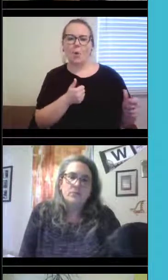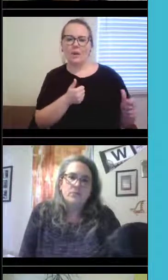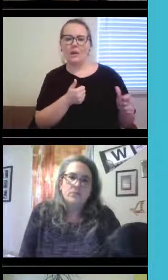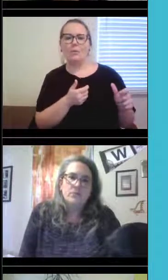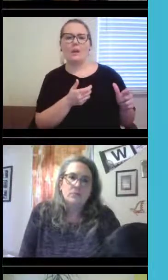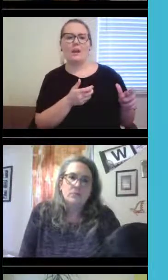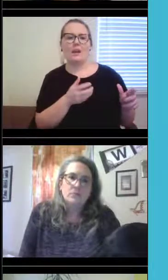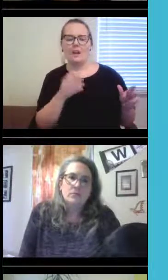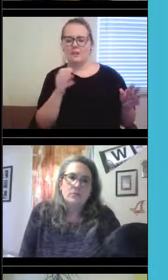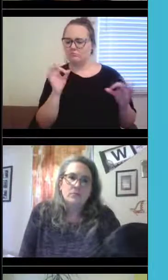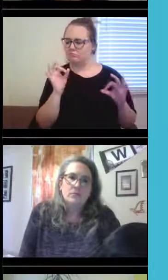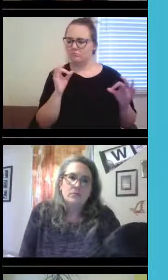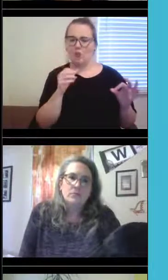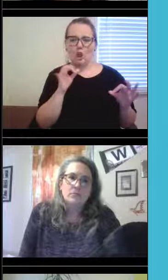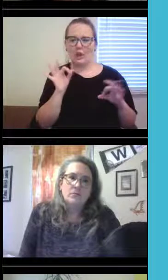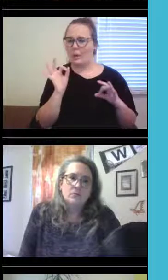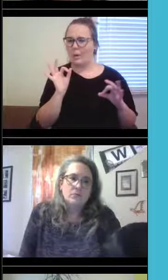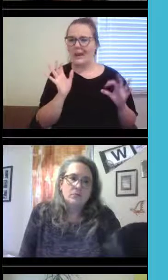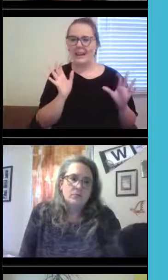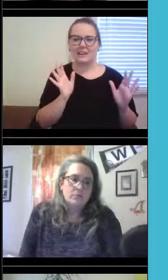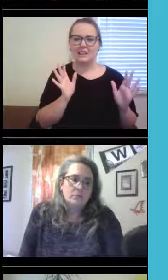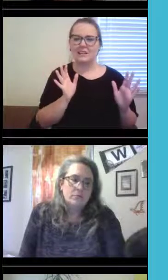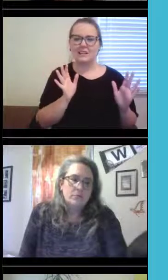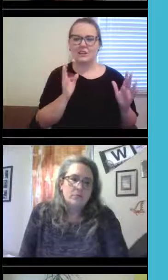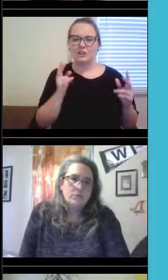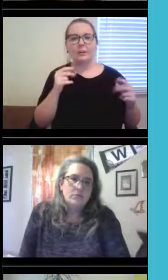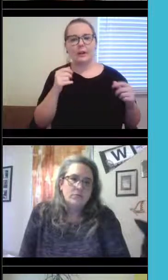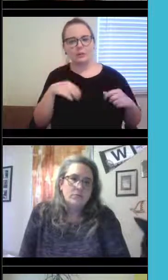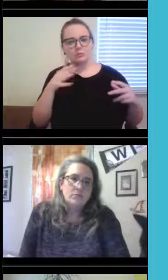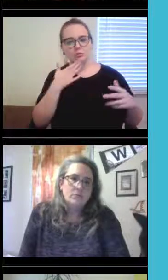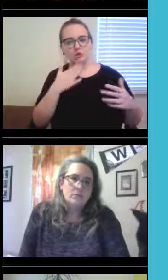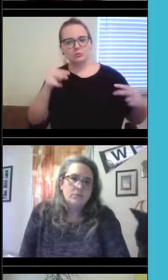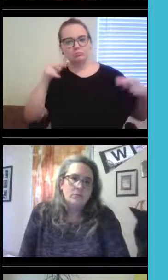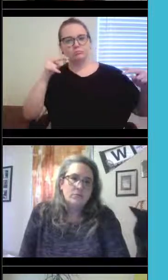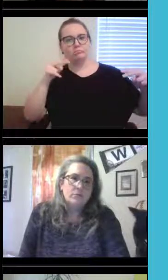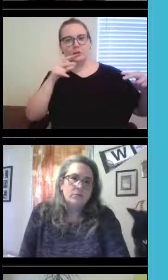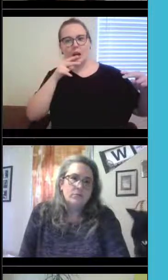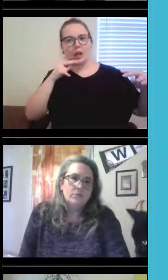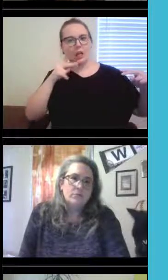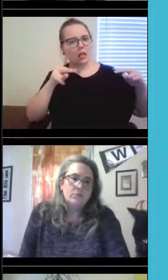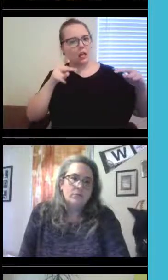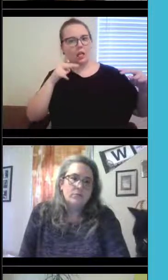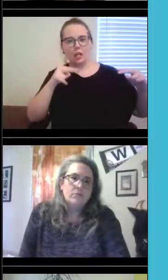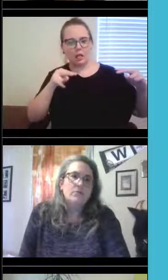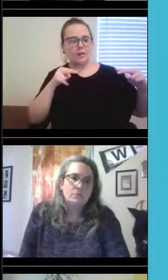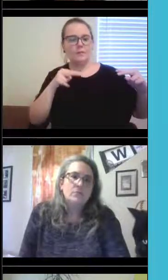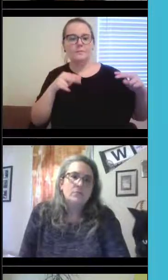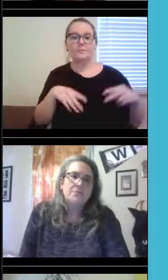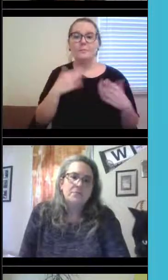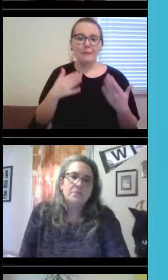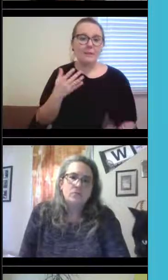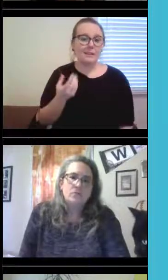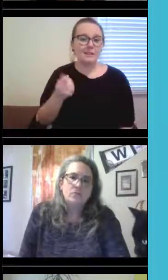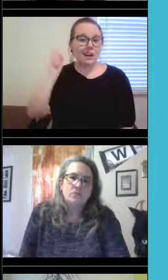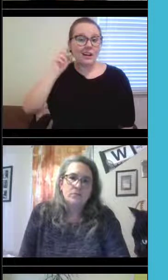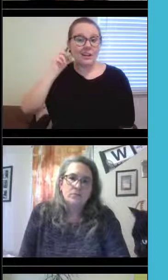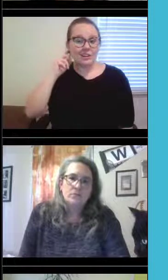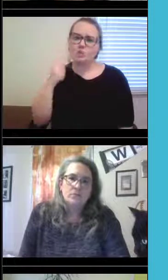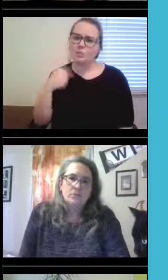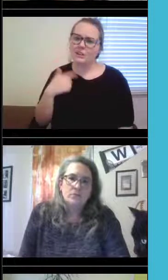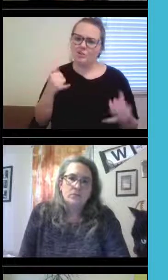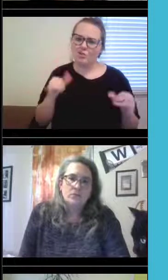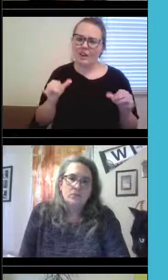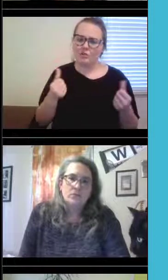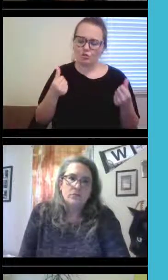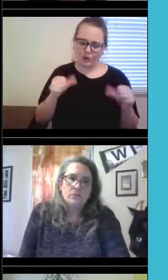one's gaze. I think these are the types of things that may sort of reveal, and they can be unconscious, right? We try our best, but it